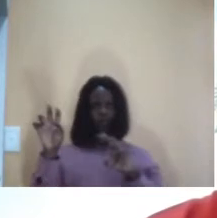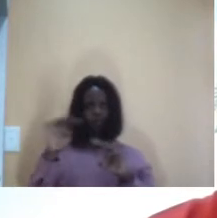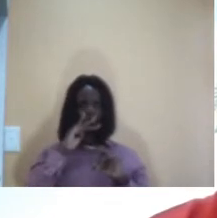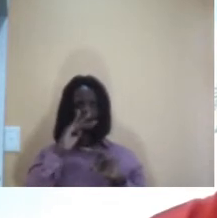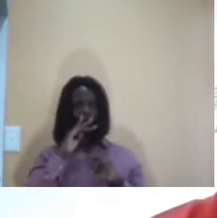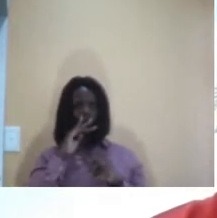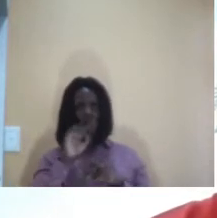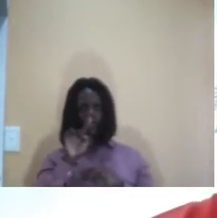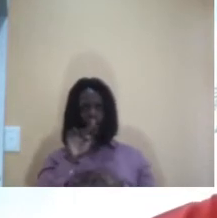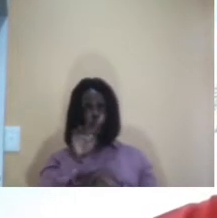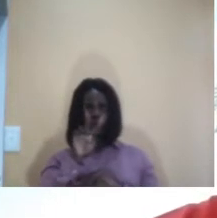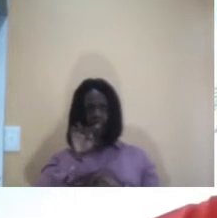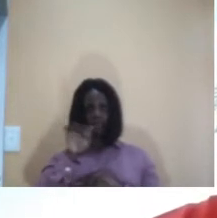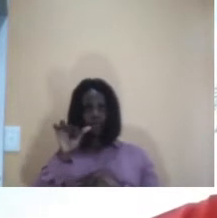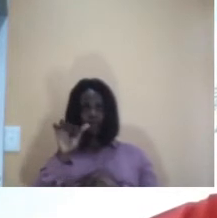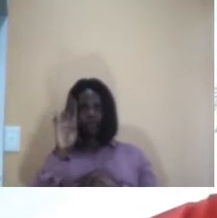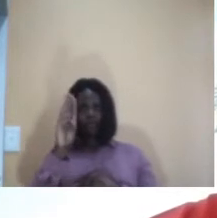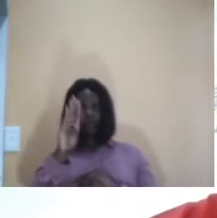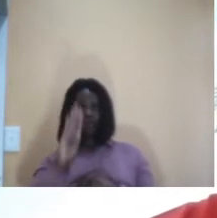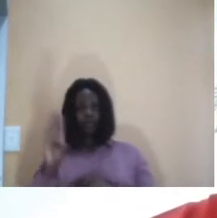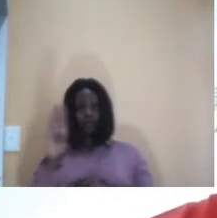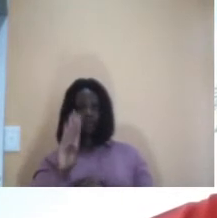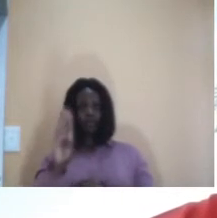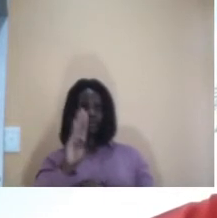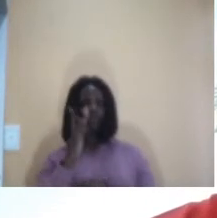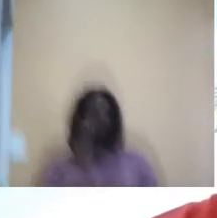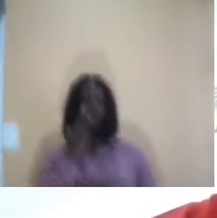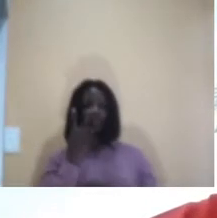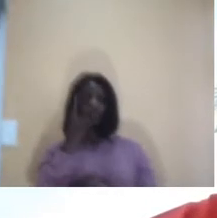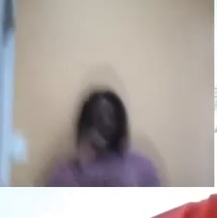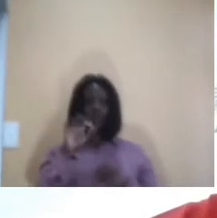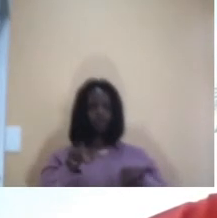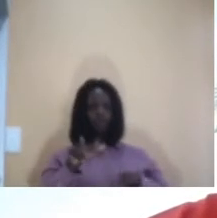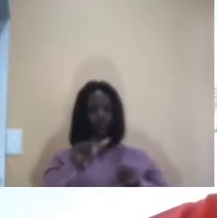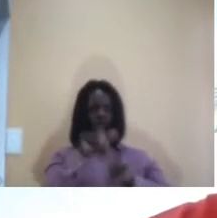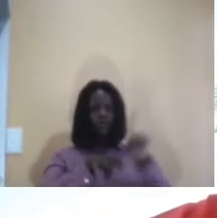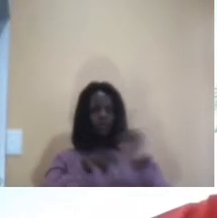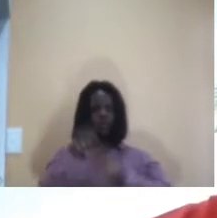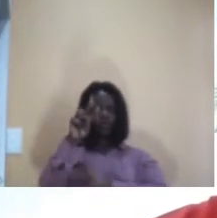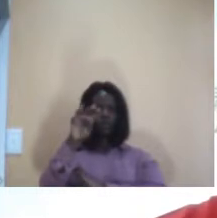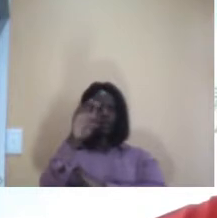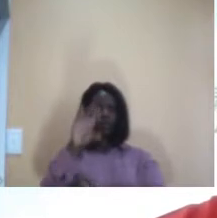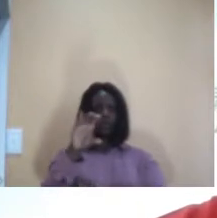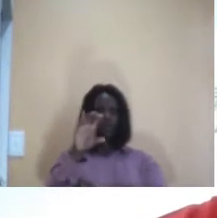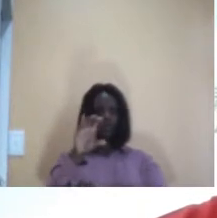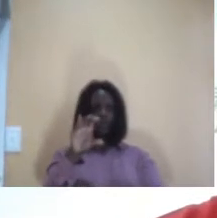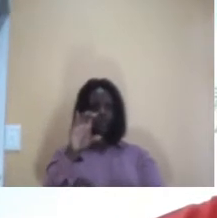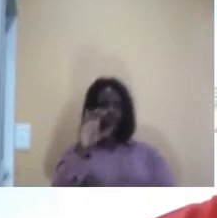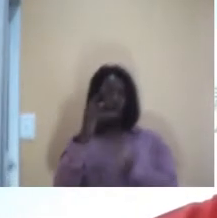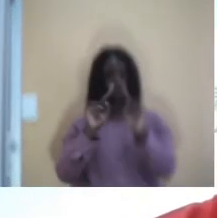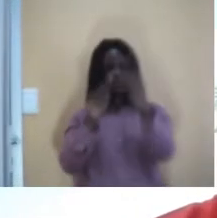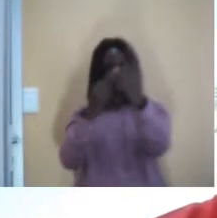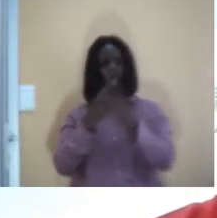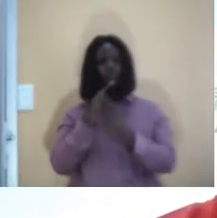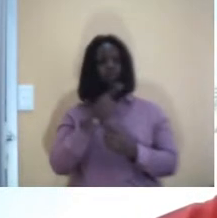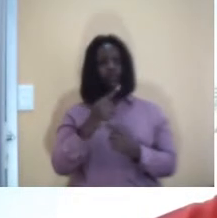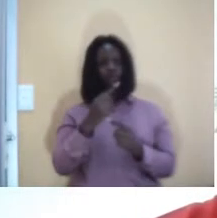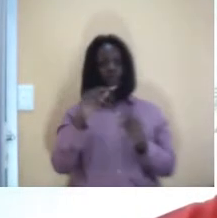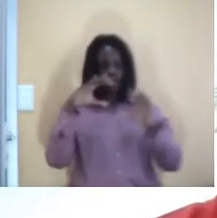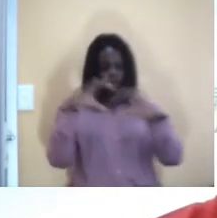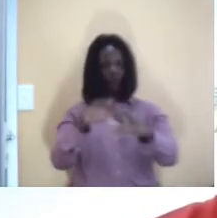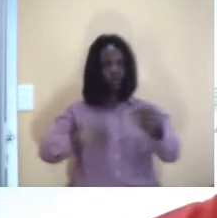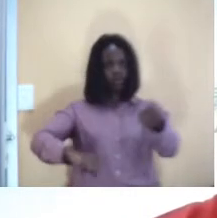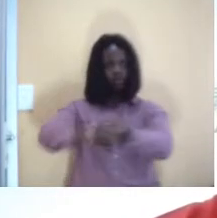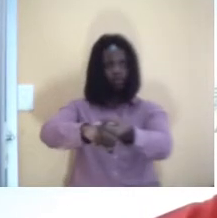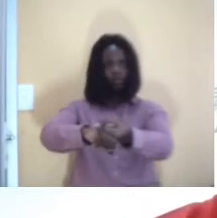2.6 billion. In 2018, the MEC committed to focusing on providing